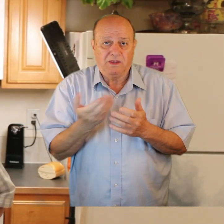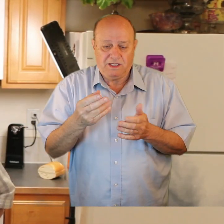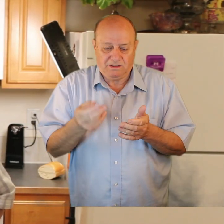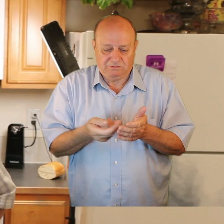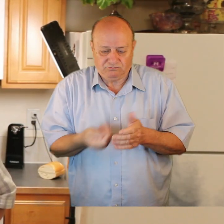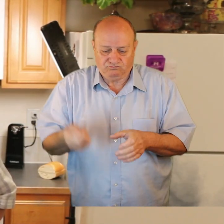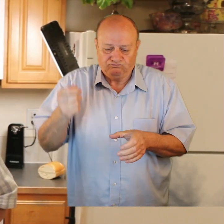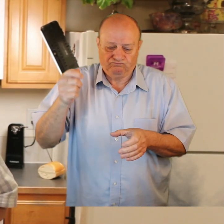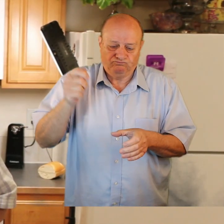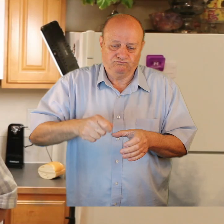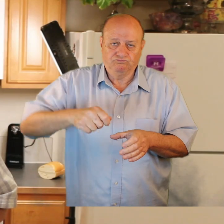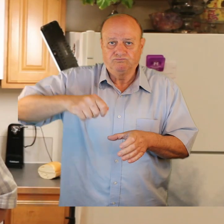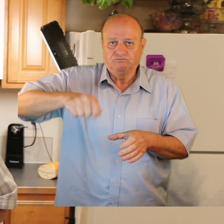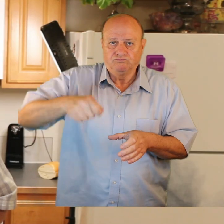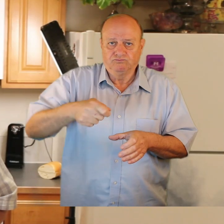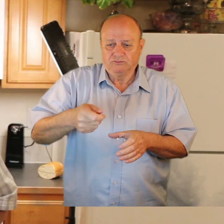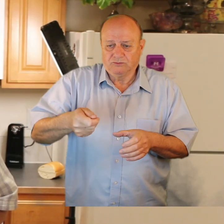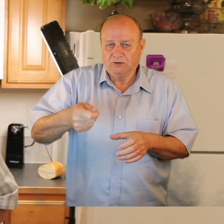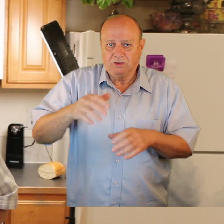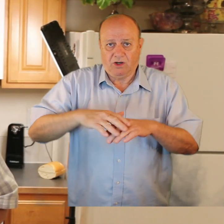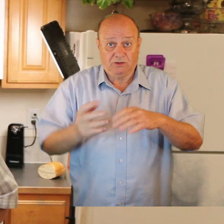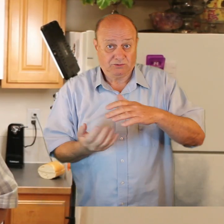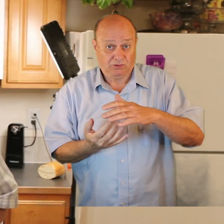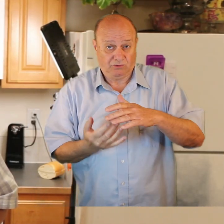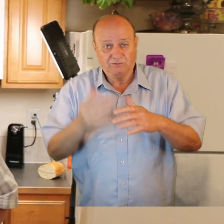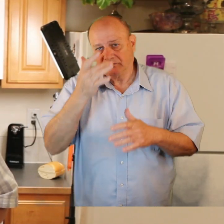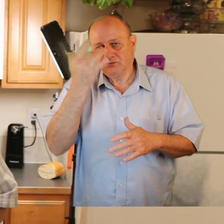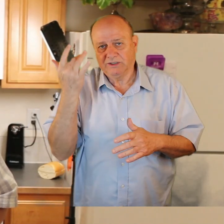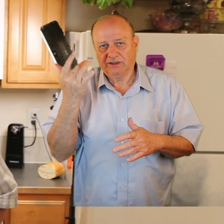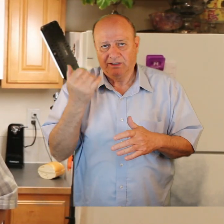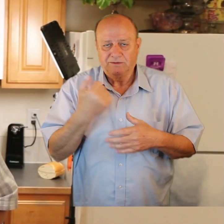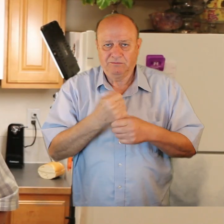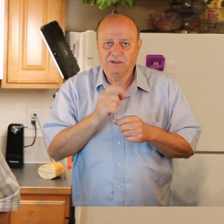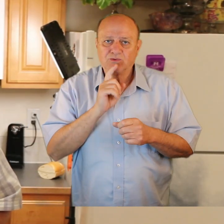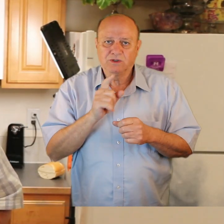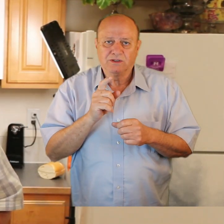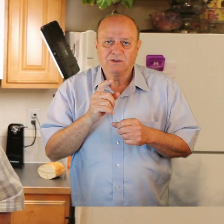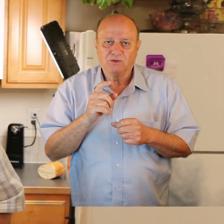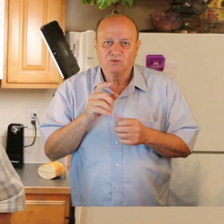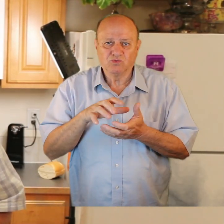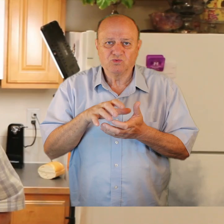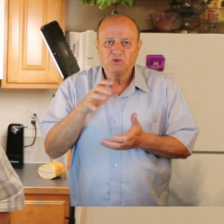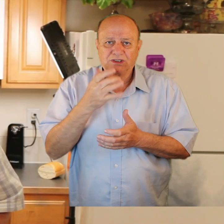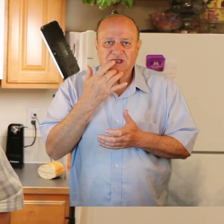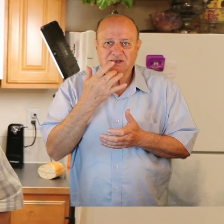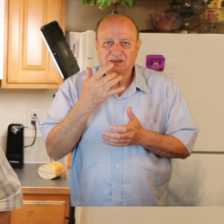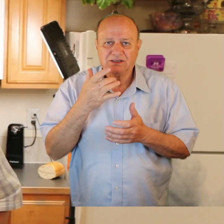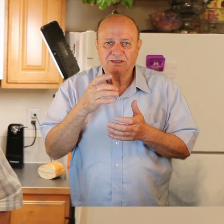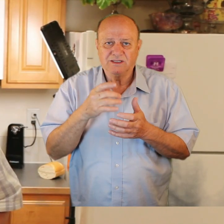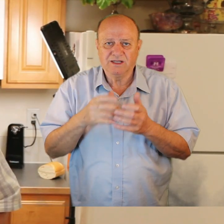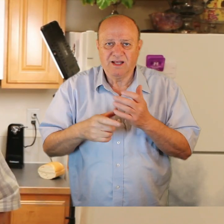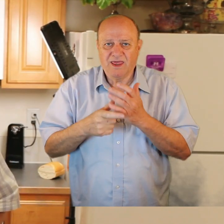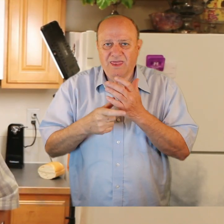pretty much forget it to make a very thick and very rich marinara sauce. I'll show you how that's done right